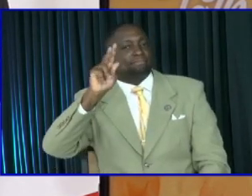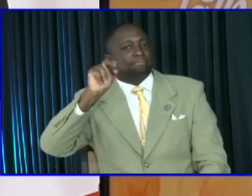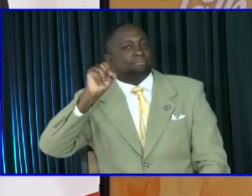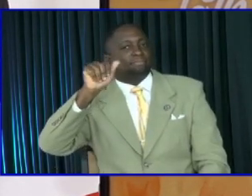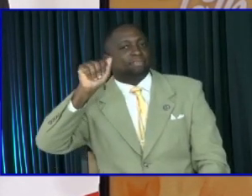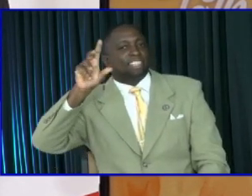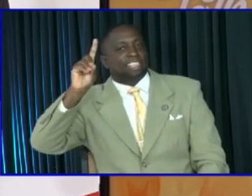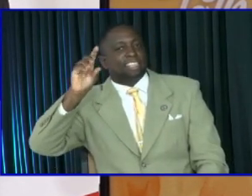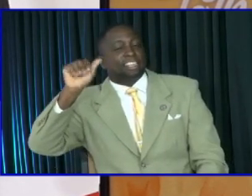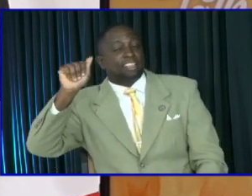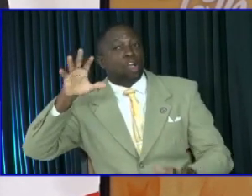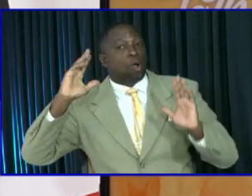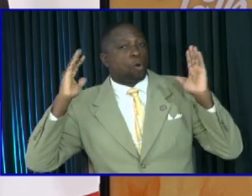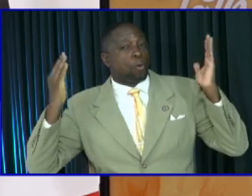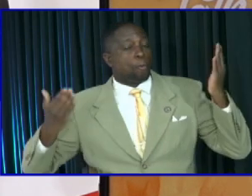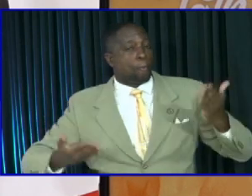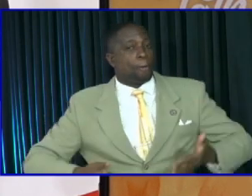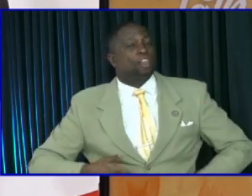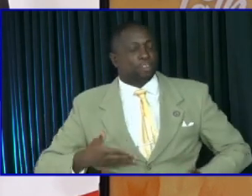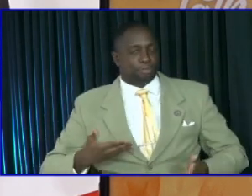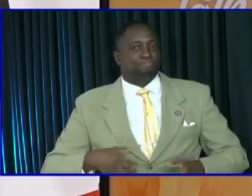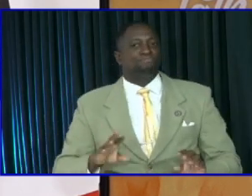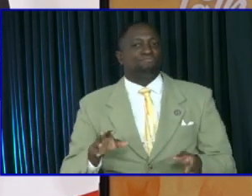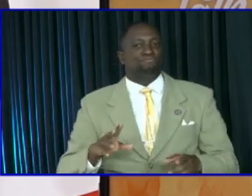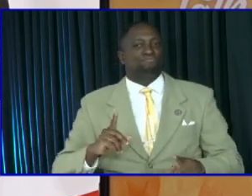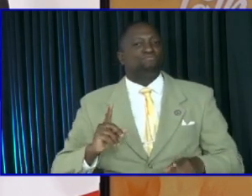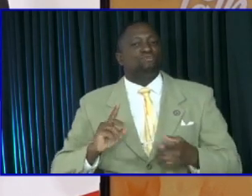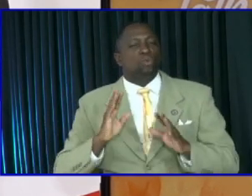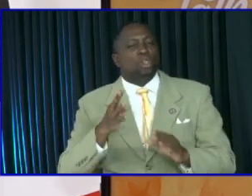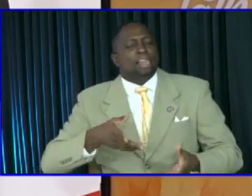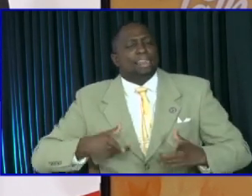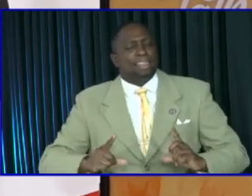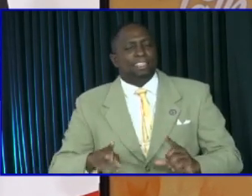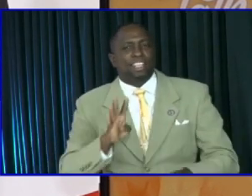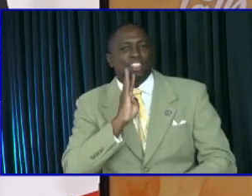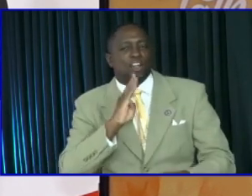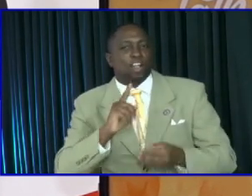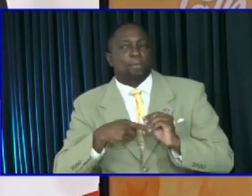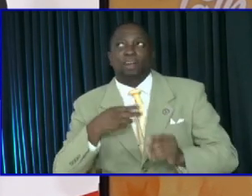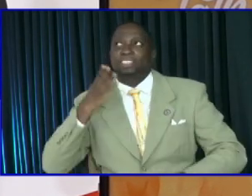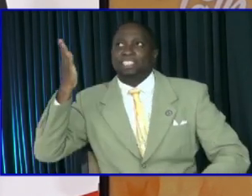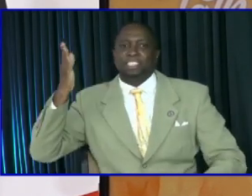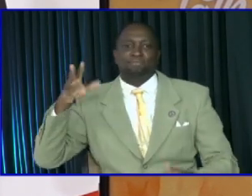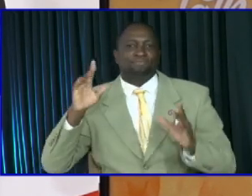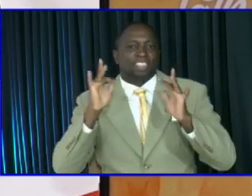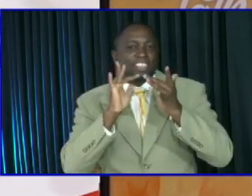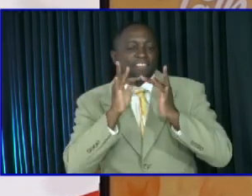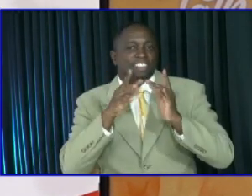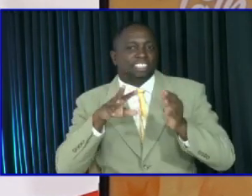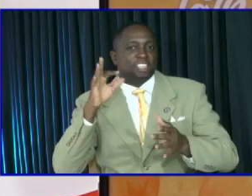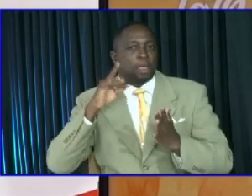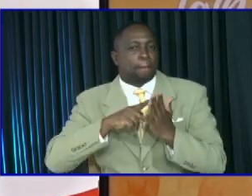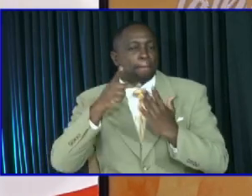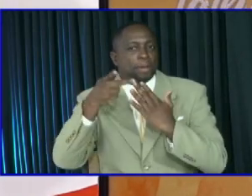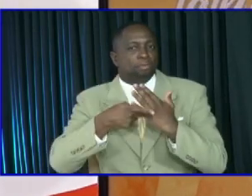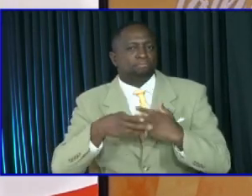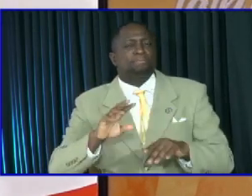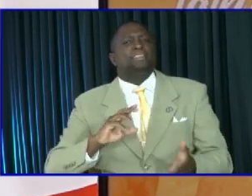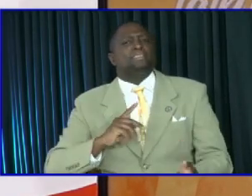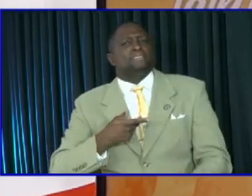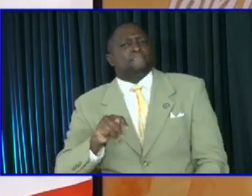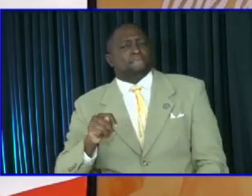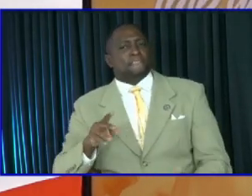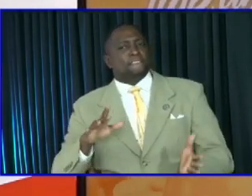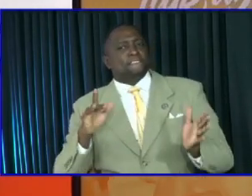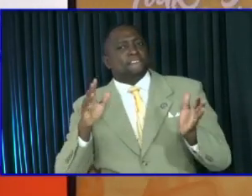Canada, welcome to this, the Let's Talk About Him digital online evangelistic series. The family is a